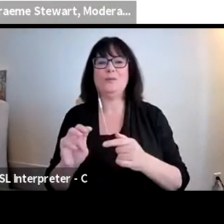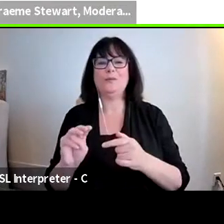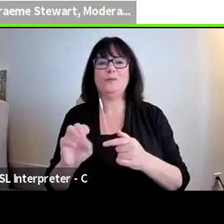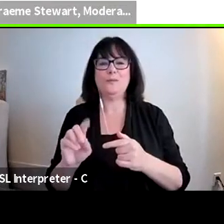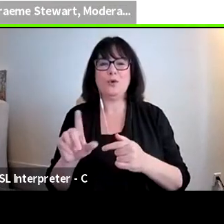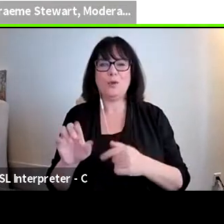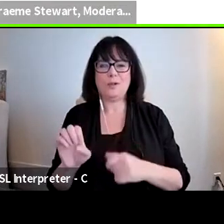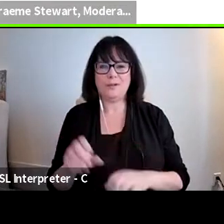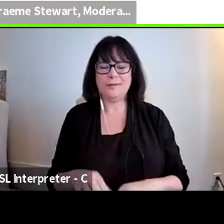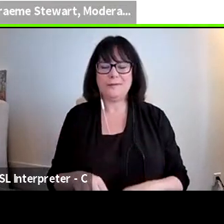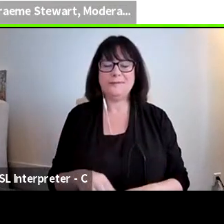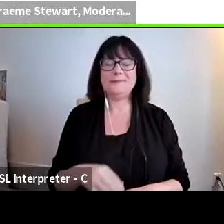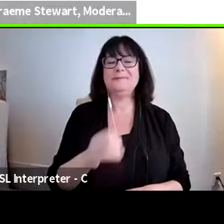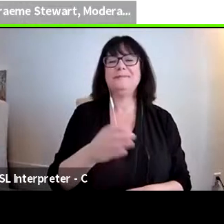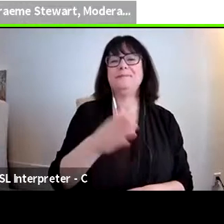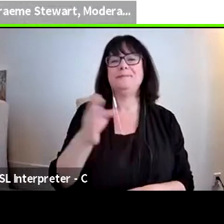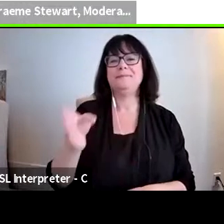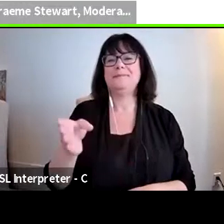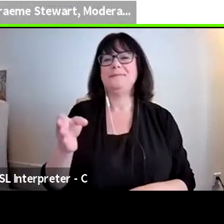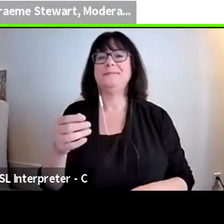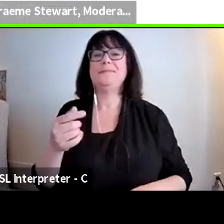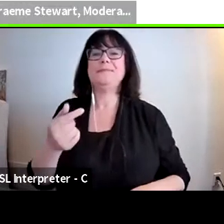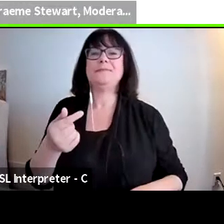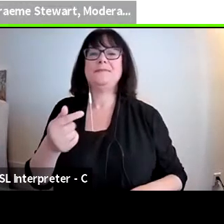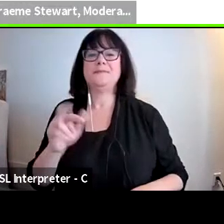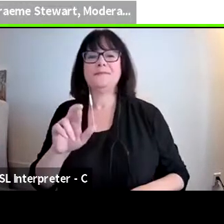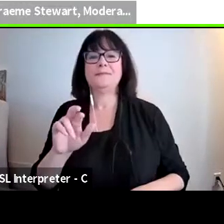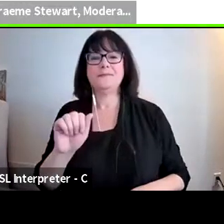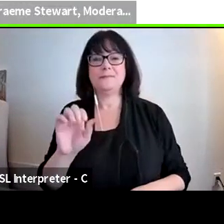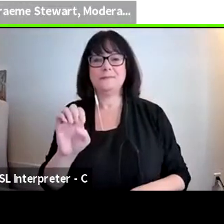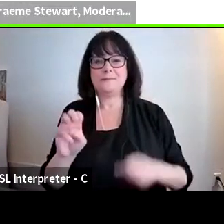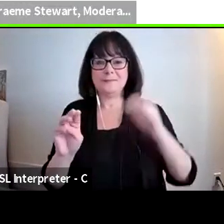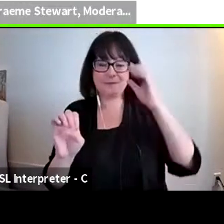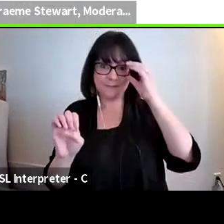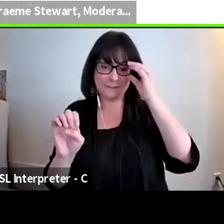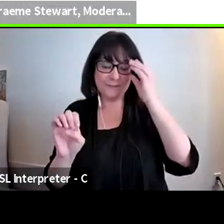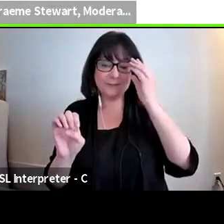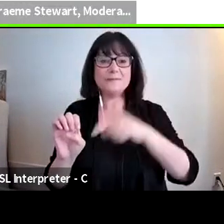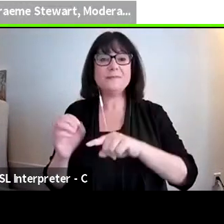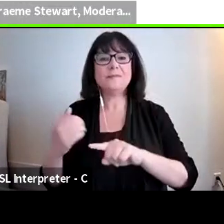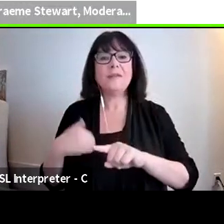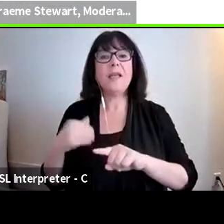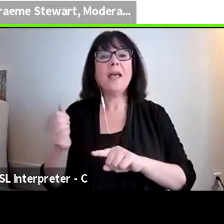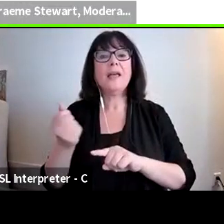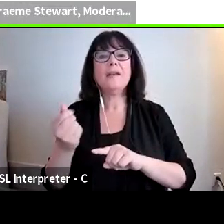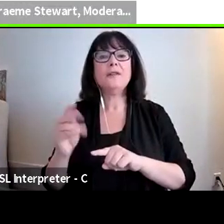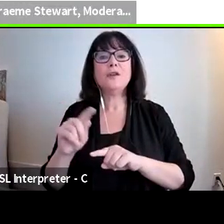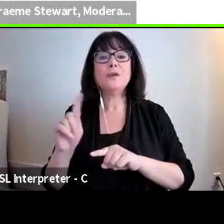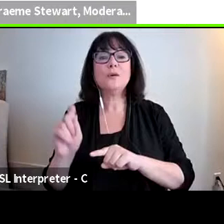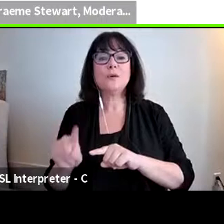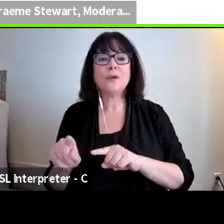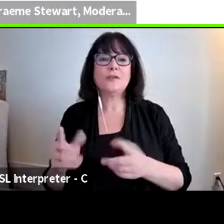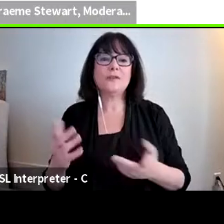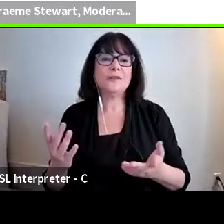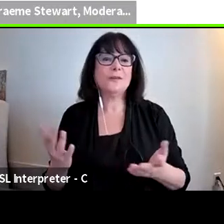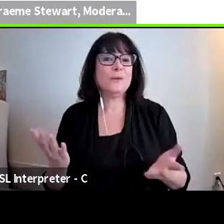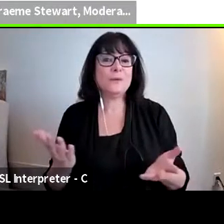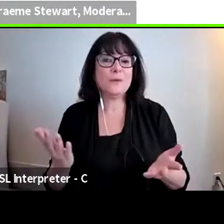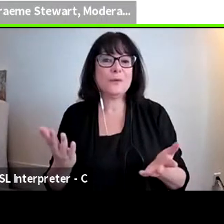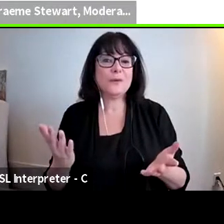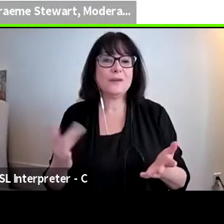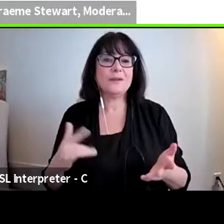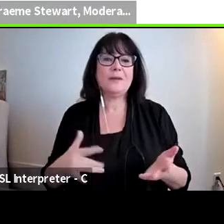Great, thank you. So we've had a couple of questions about the always popular topic of